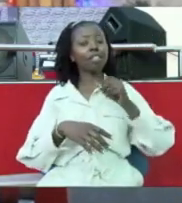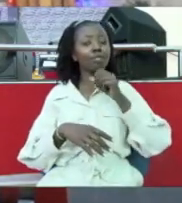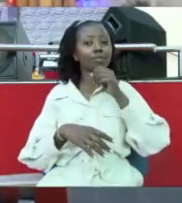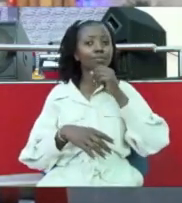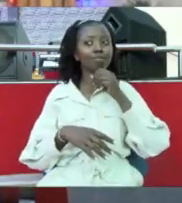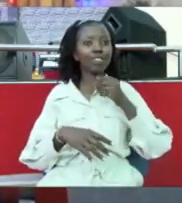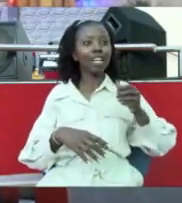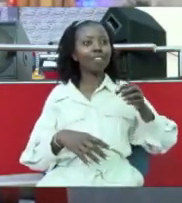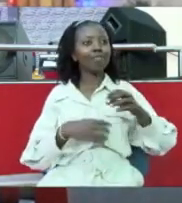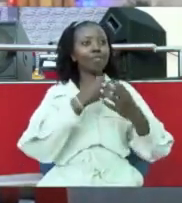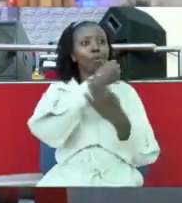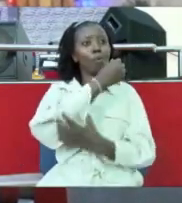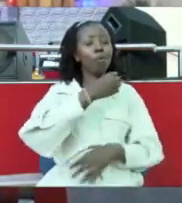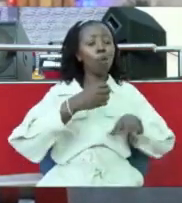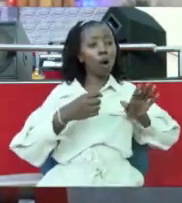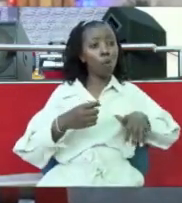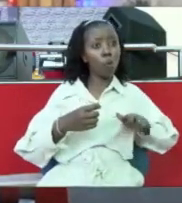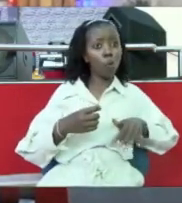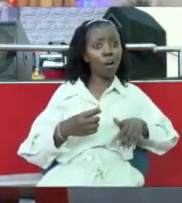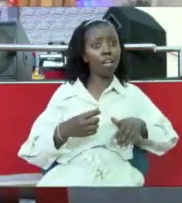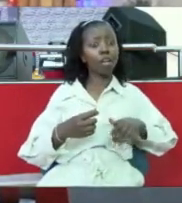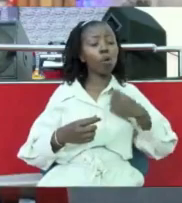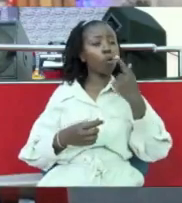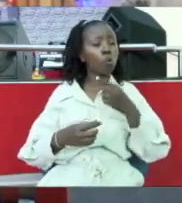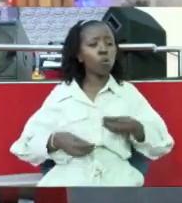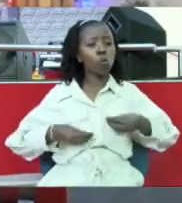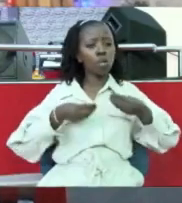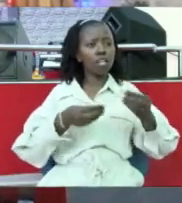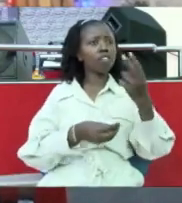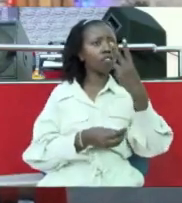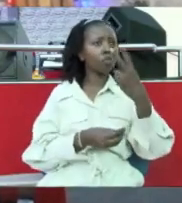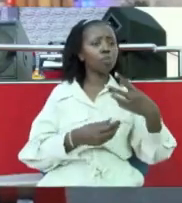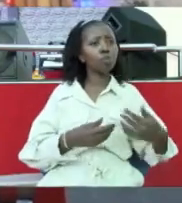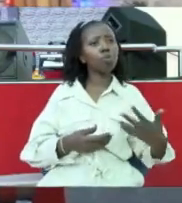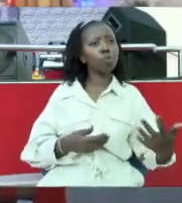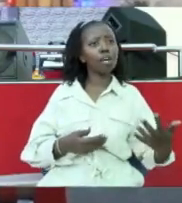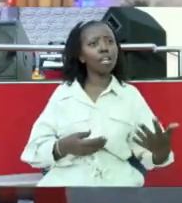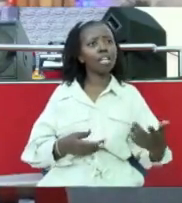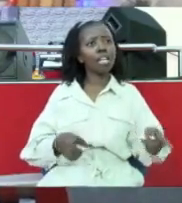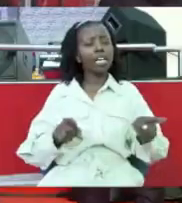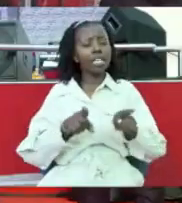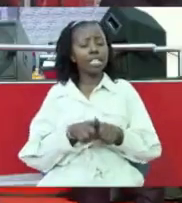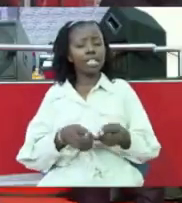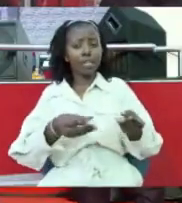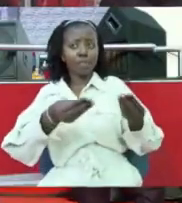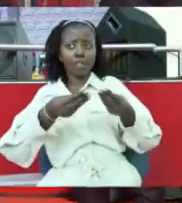because of her two mites, he also received wealth from Barnabas